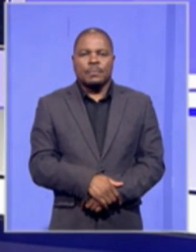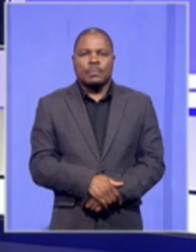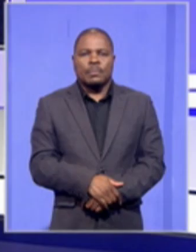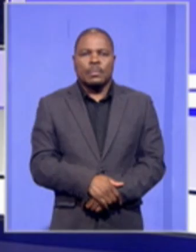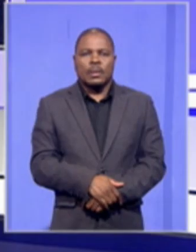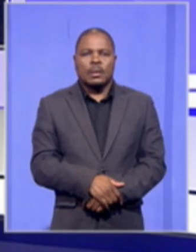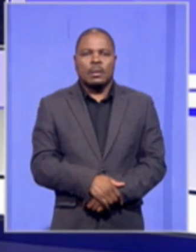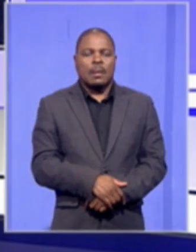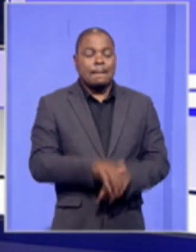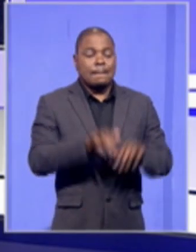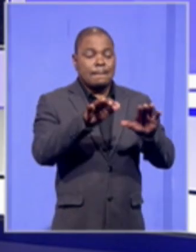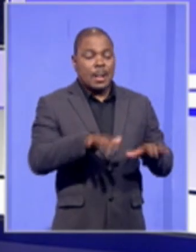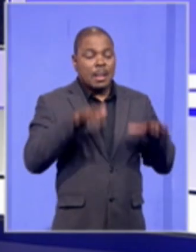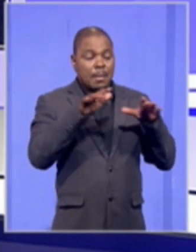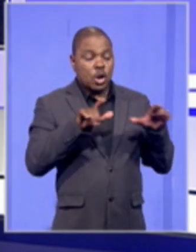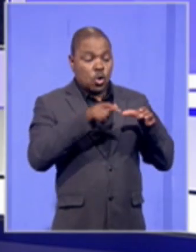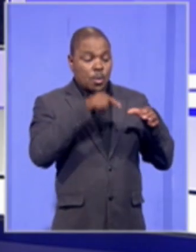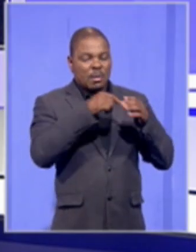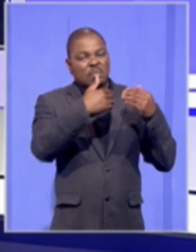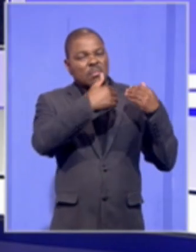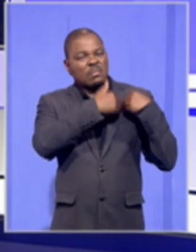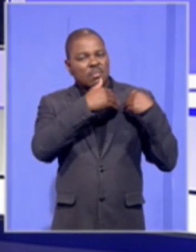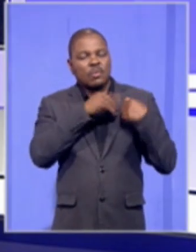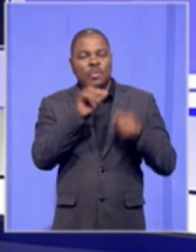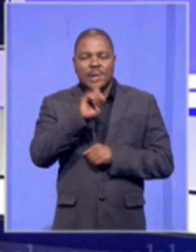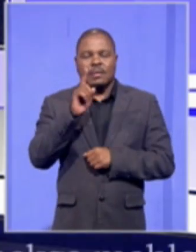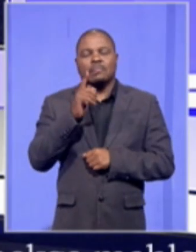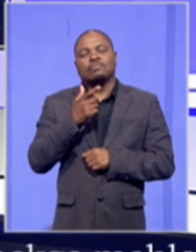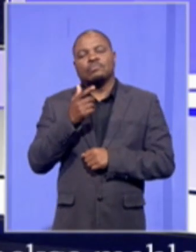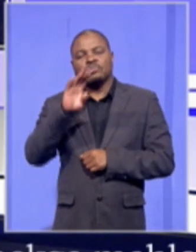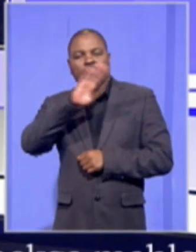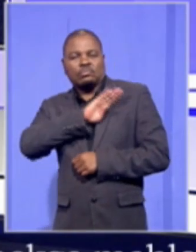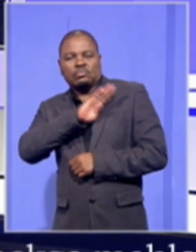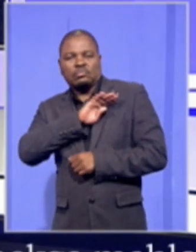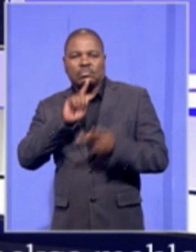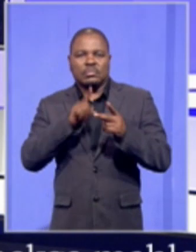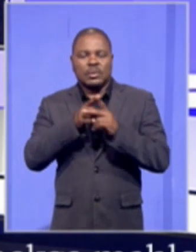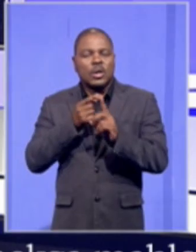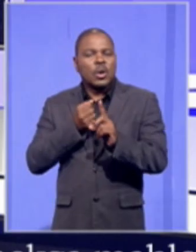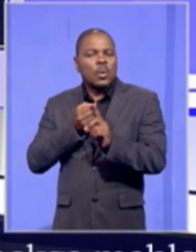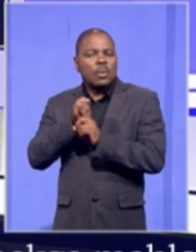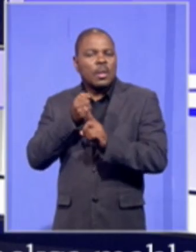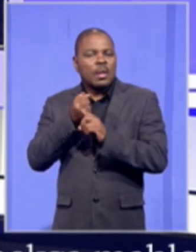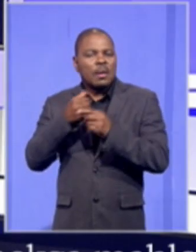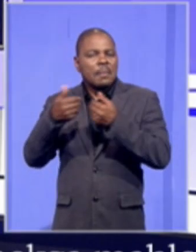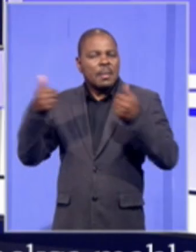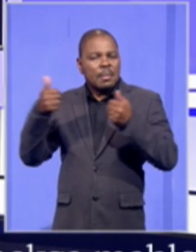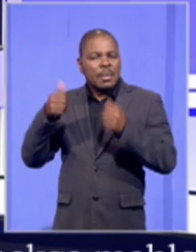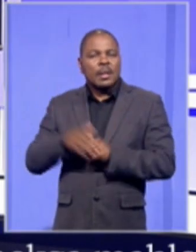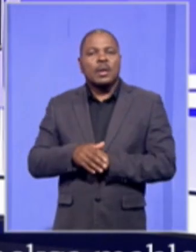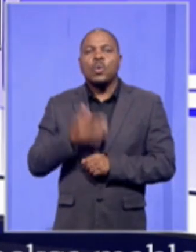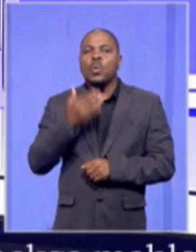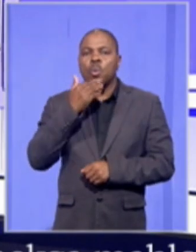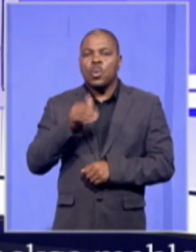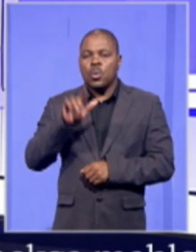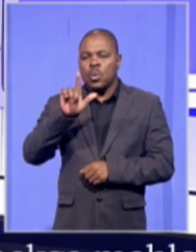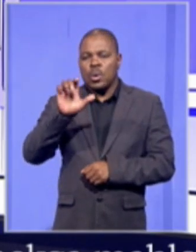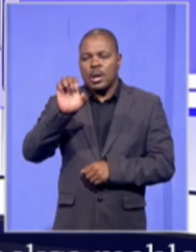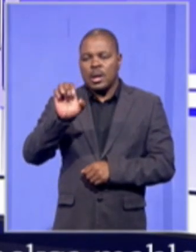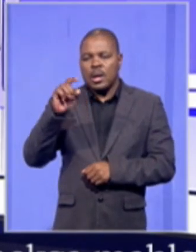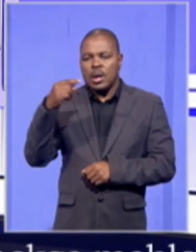Modulasetulo wa komiti ya palamente mererong ya sešole le bomahlwadi bona ba ntwa ya tokologo Dakota Legwete o šireleditše sephetho sa gagwe sa go